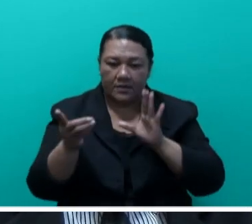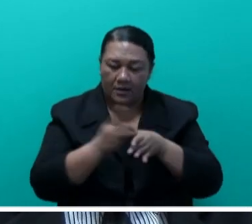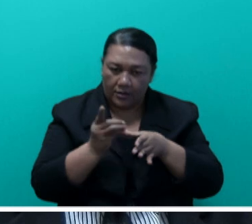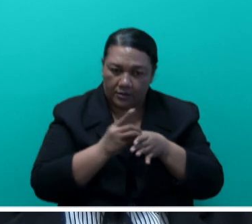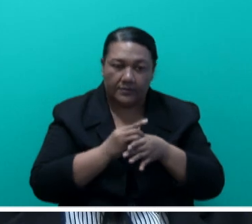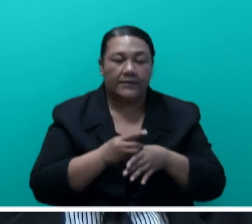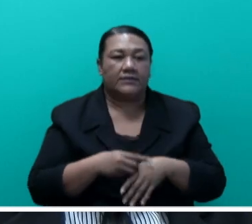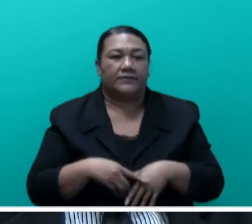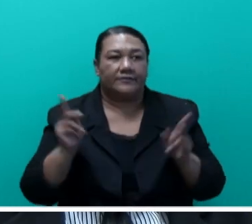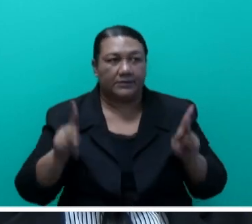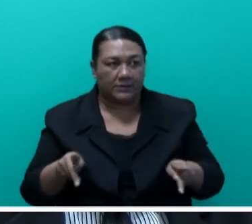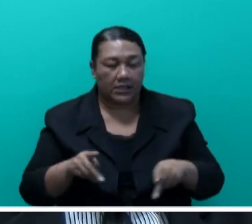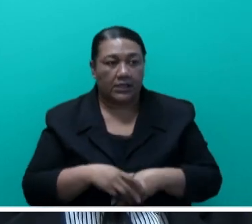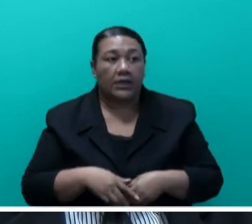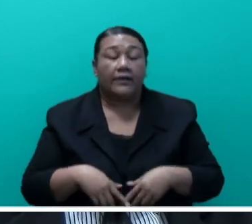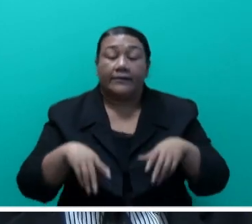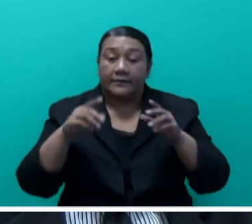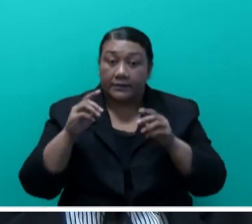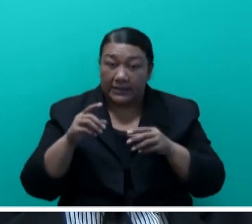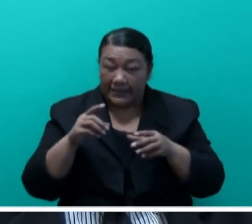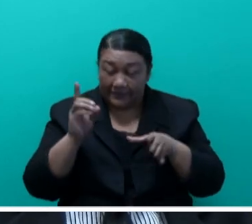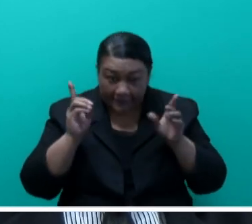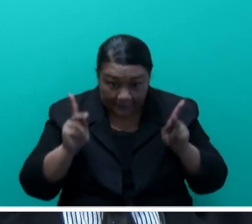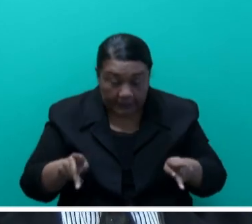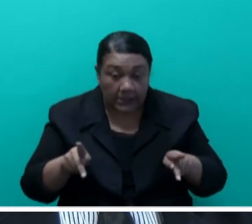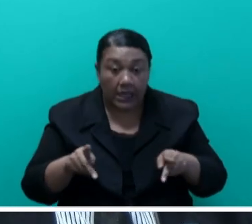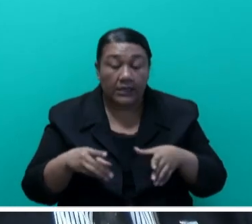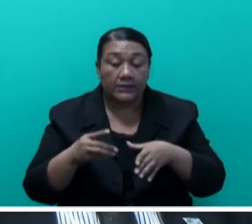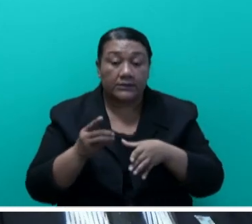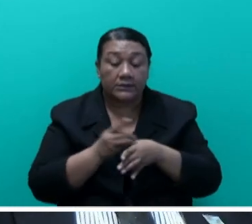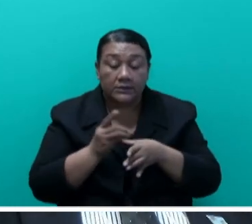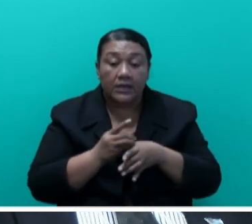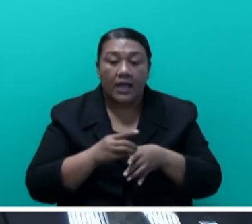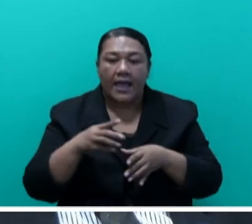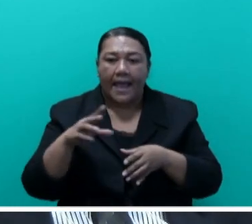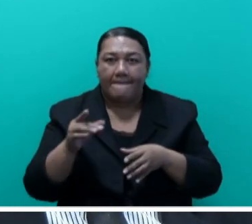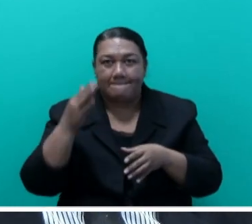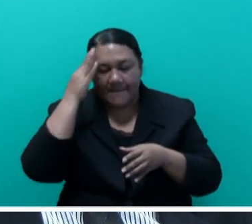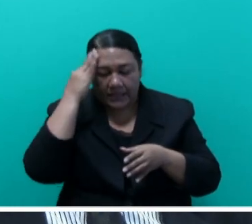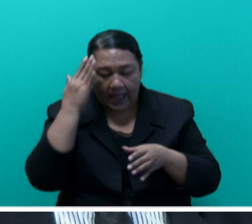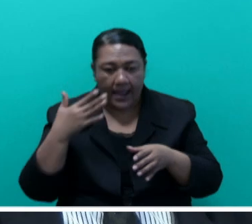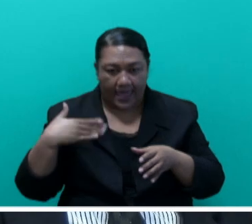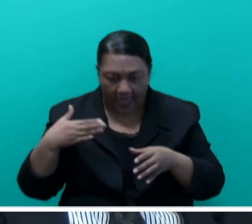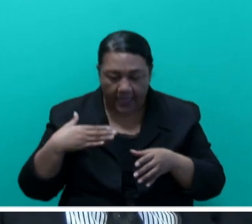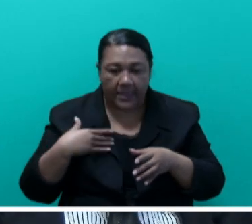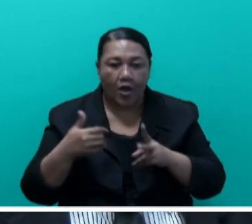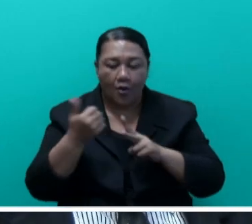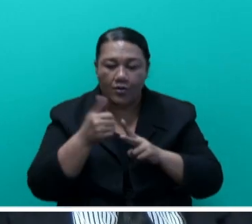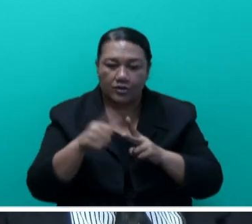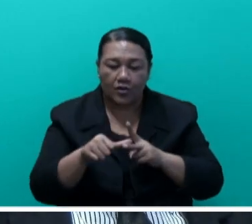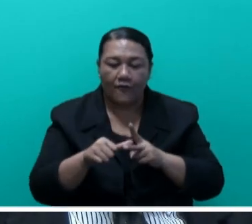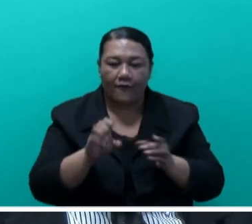Physical activity is not only essential for maintaining physical health, but it also has profound effects on mental